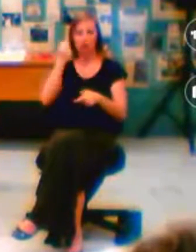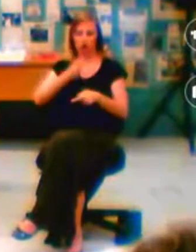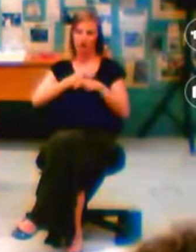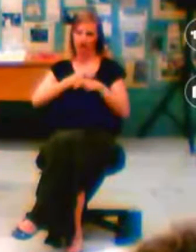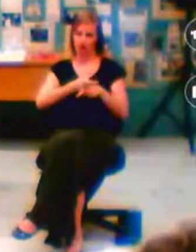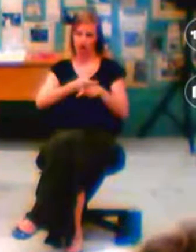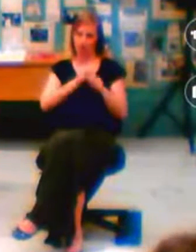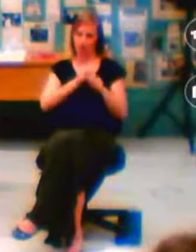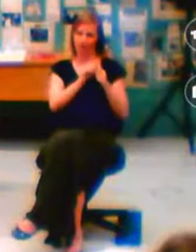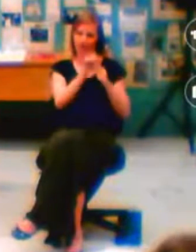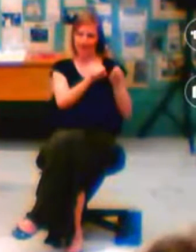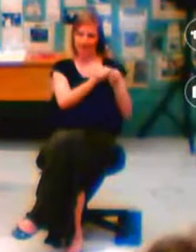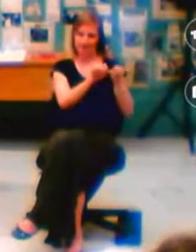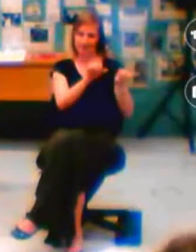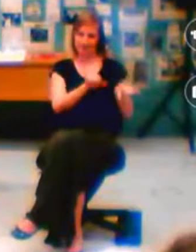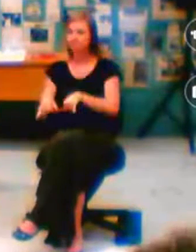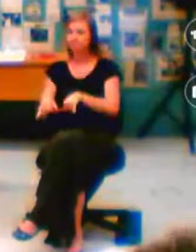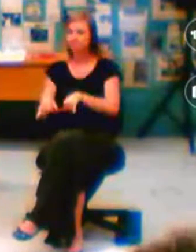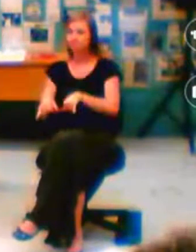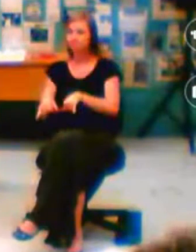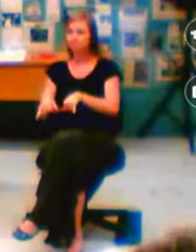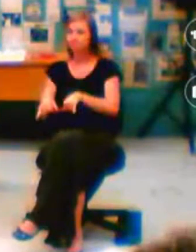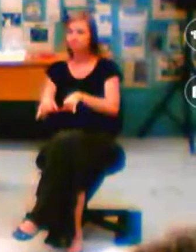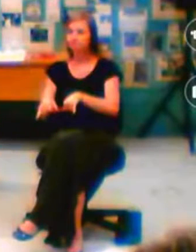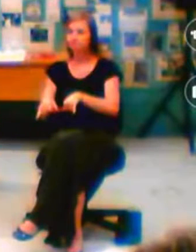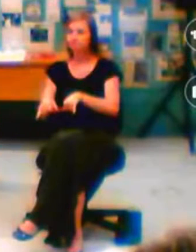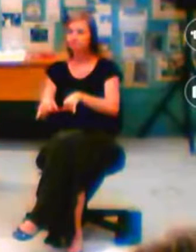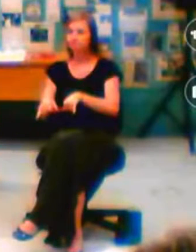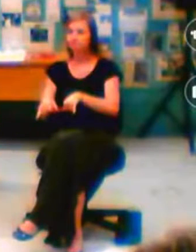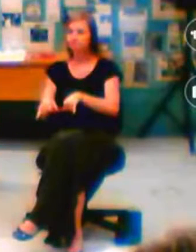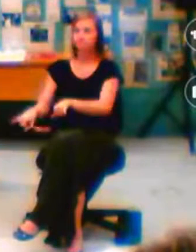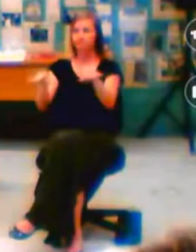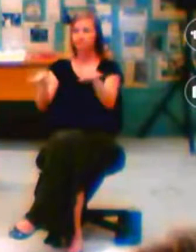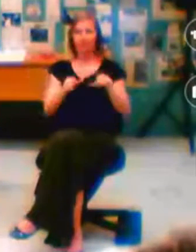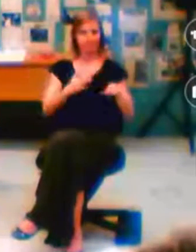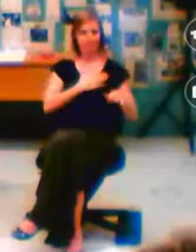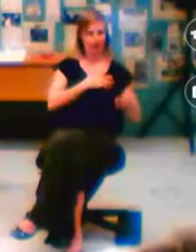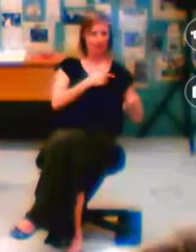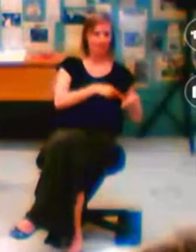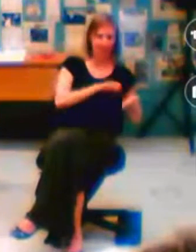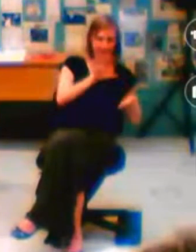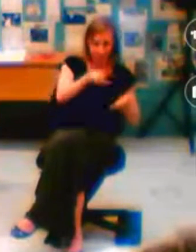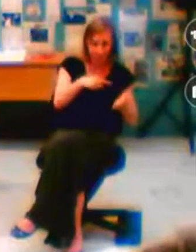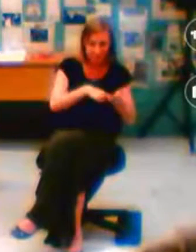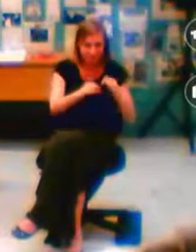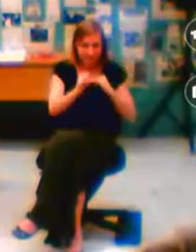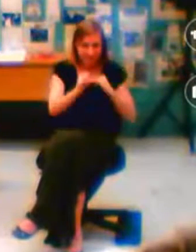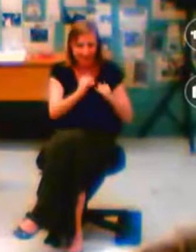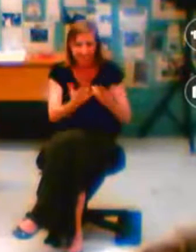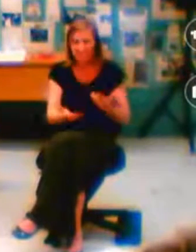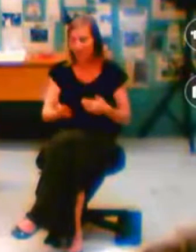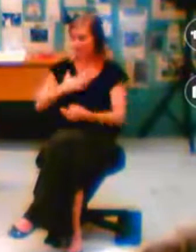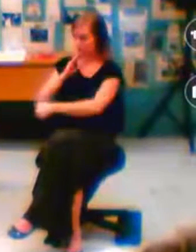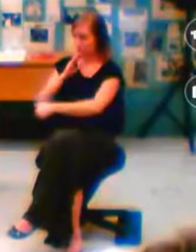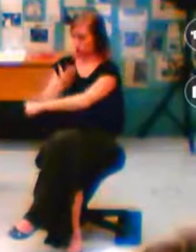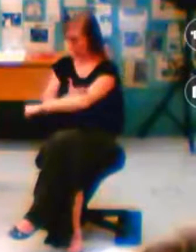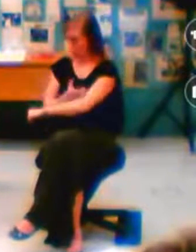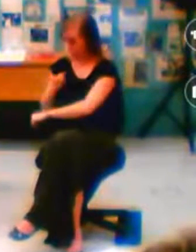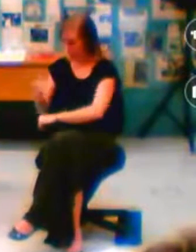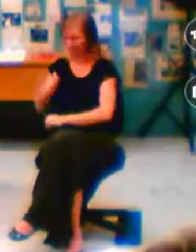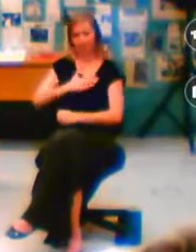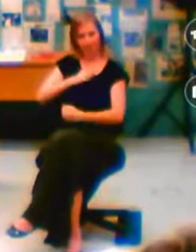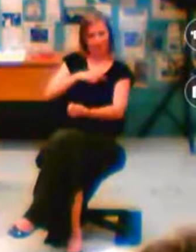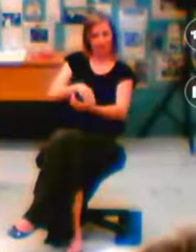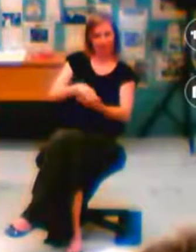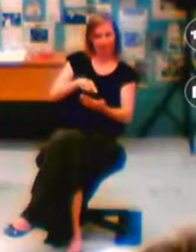total outcome over time, I think that we'll see more people better taken care of in this type of system, because